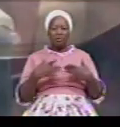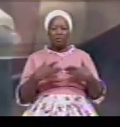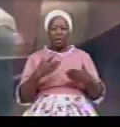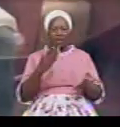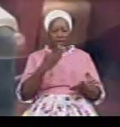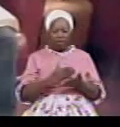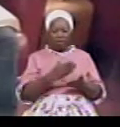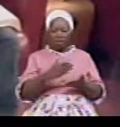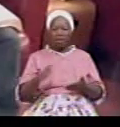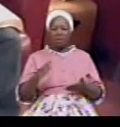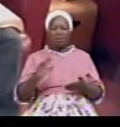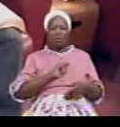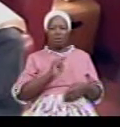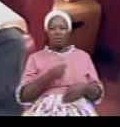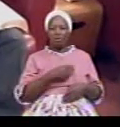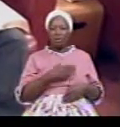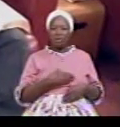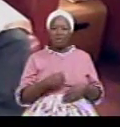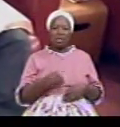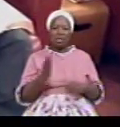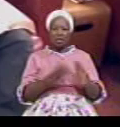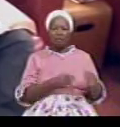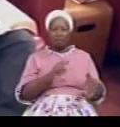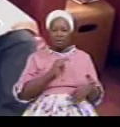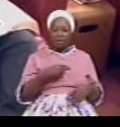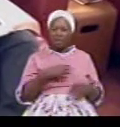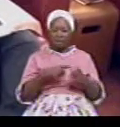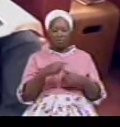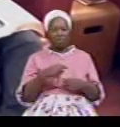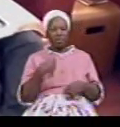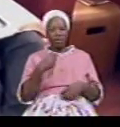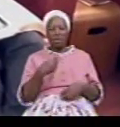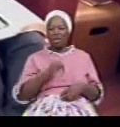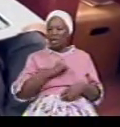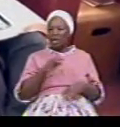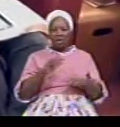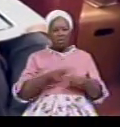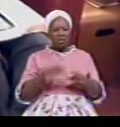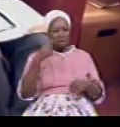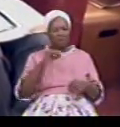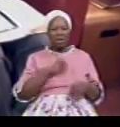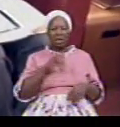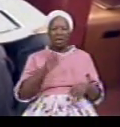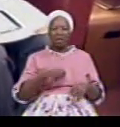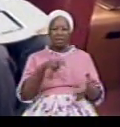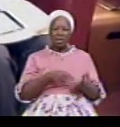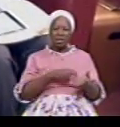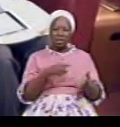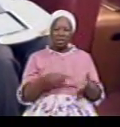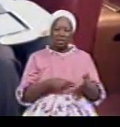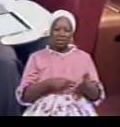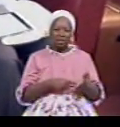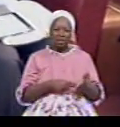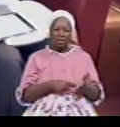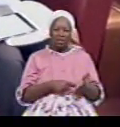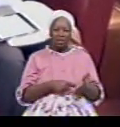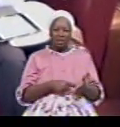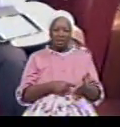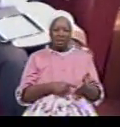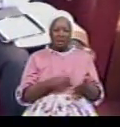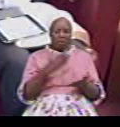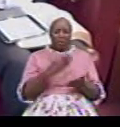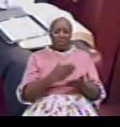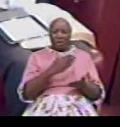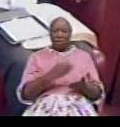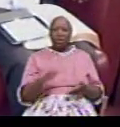resist us. And you say, I don't think I can stand this one. Rejection is one of